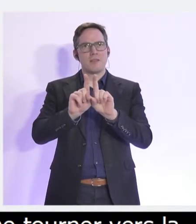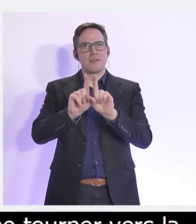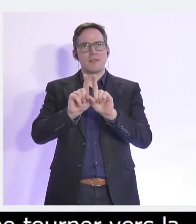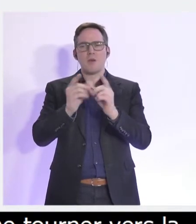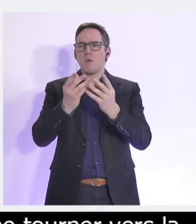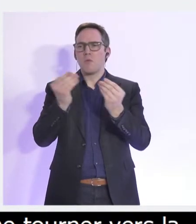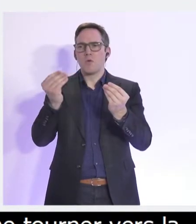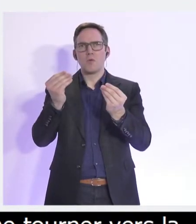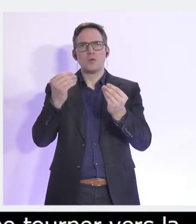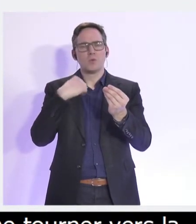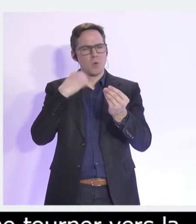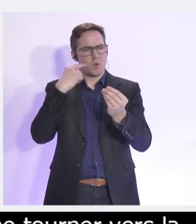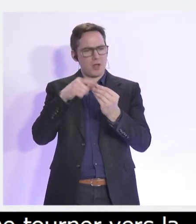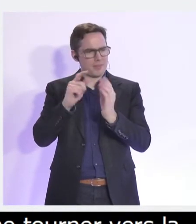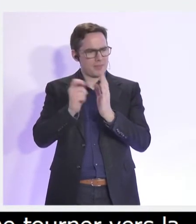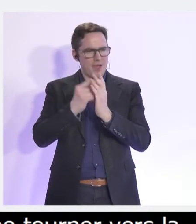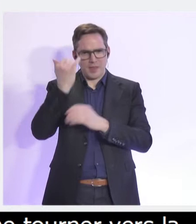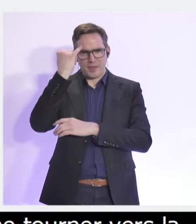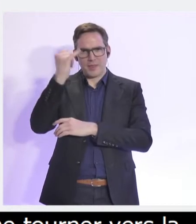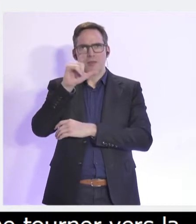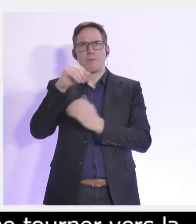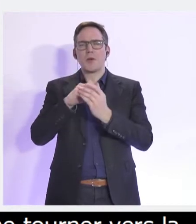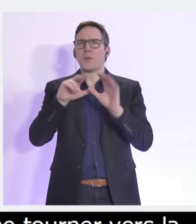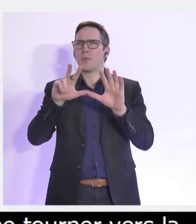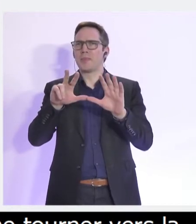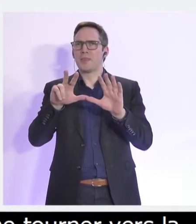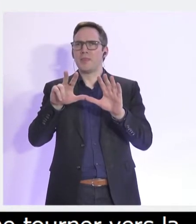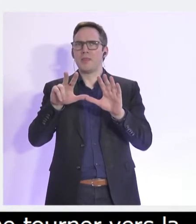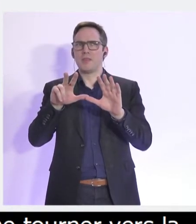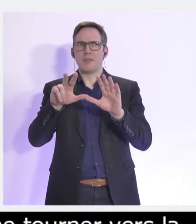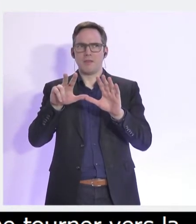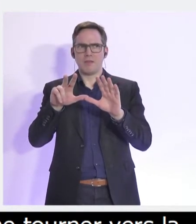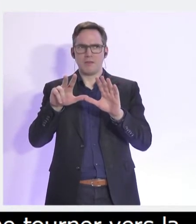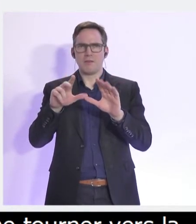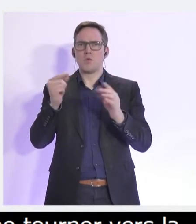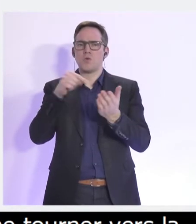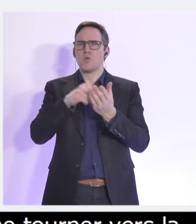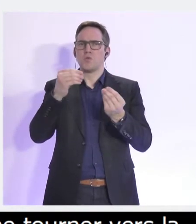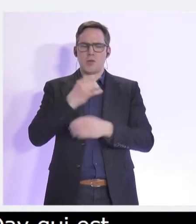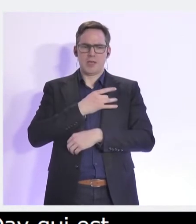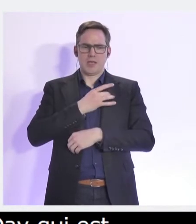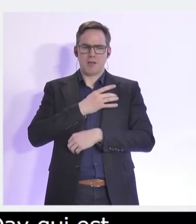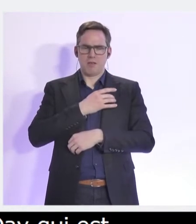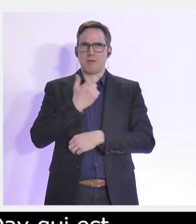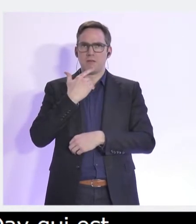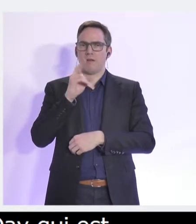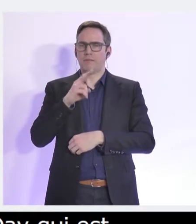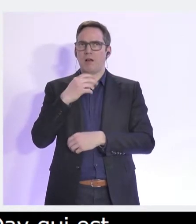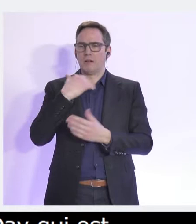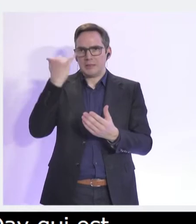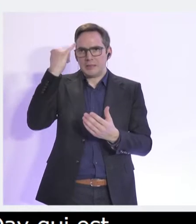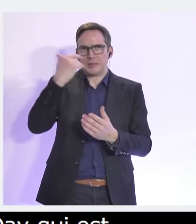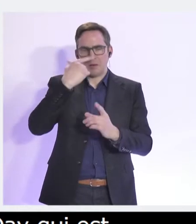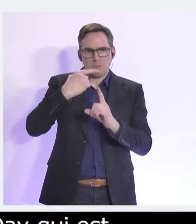which predates what you're doing today. This was created in 2008 in Ireland, before the European